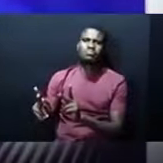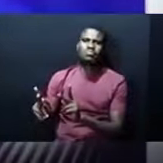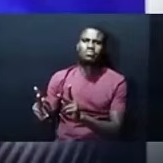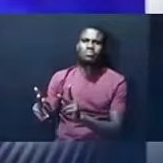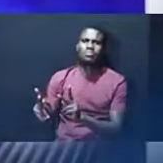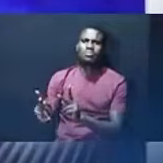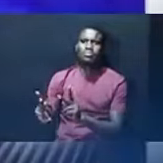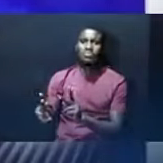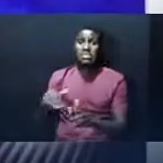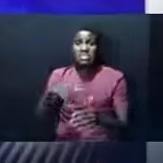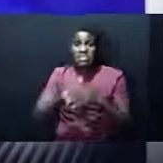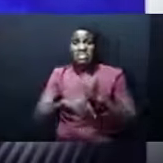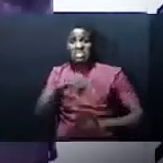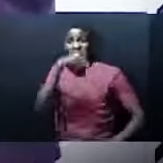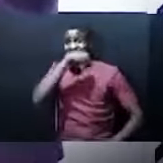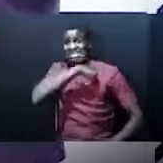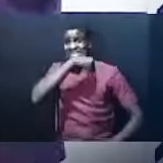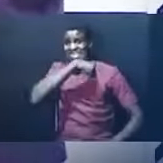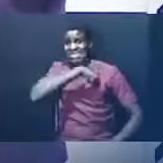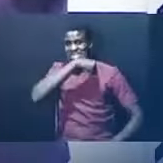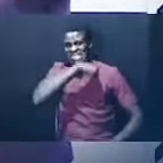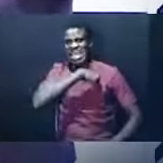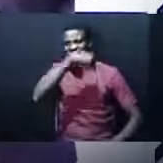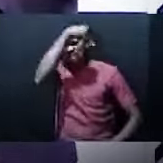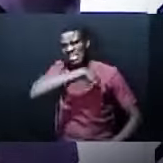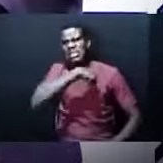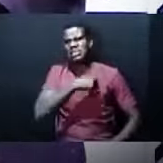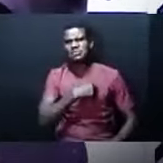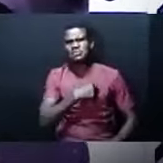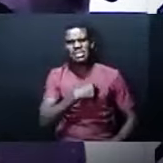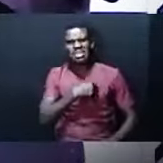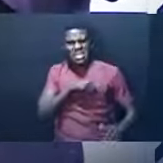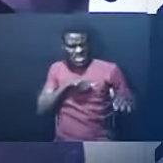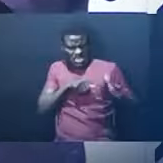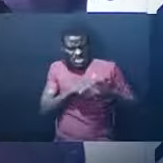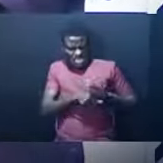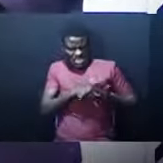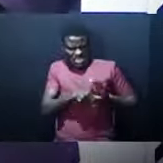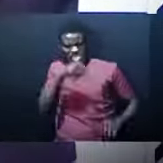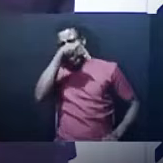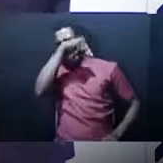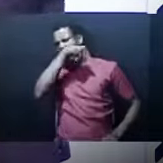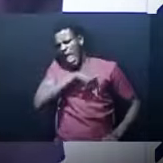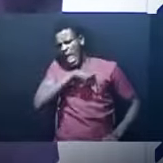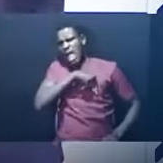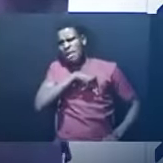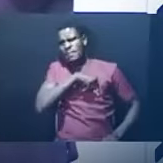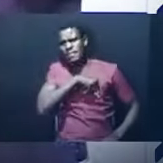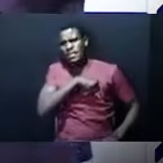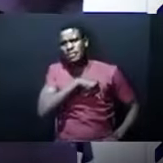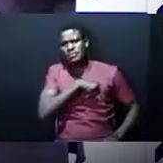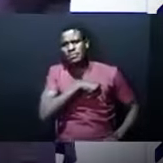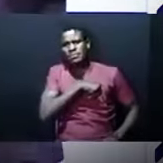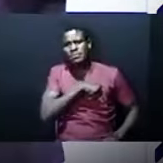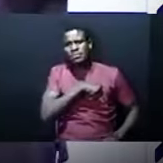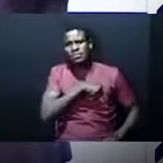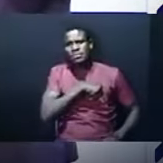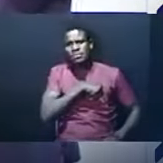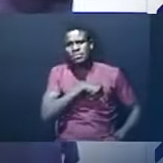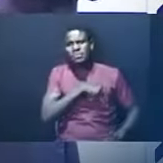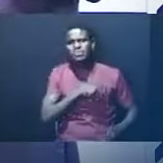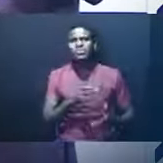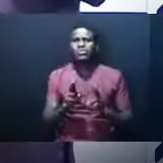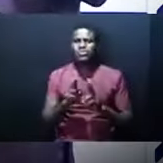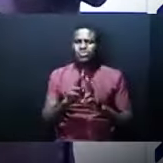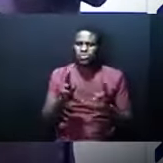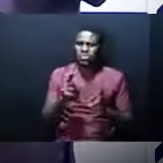the inner man. In the hidden man. But I want to say that even